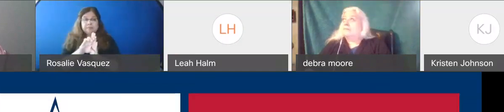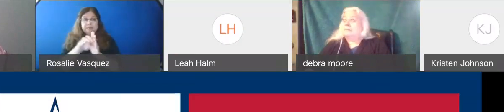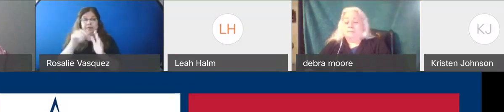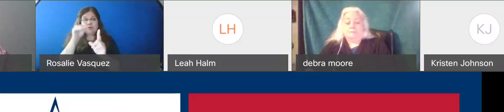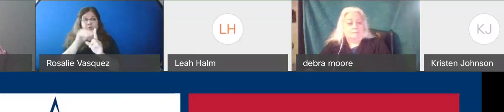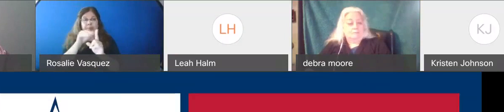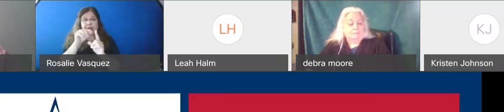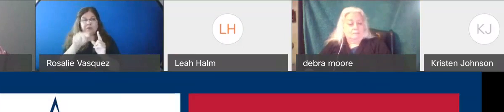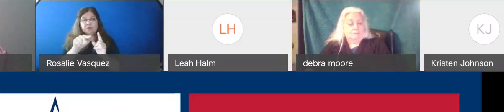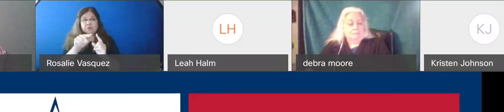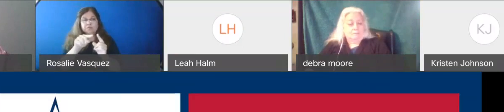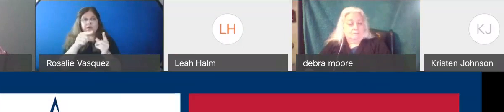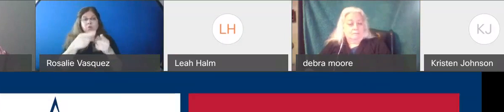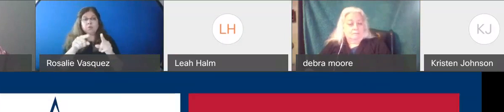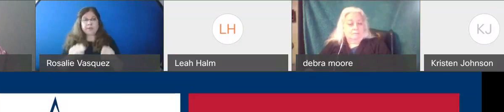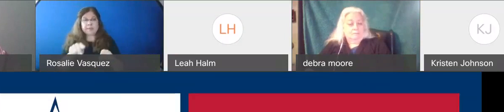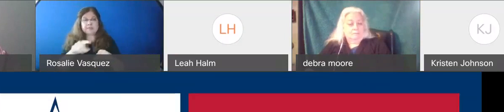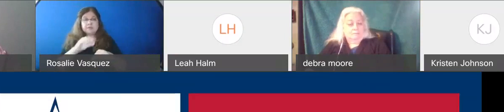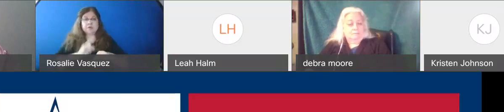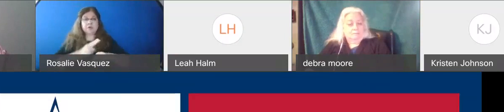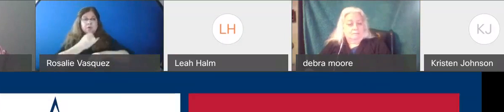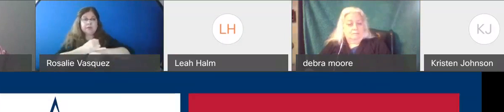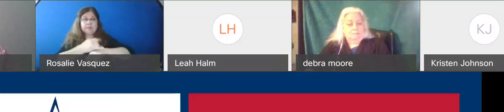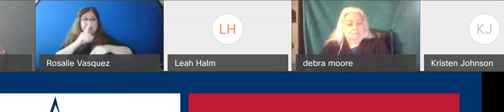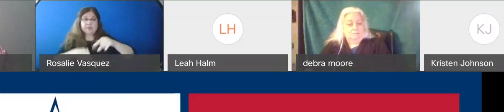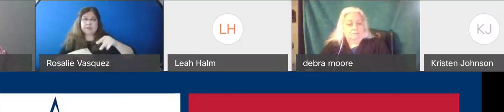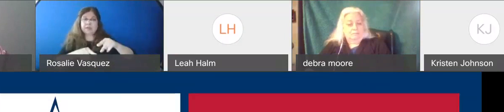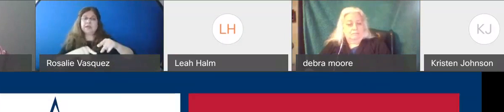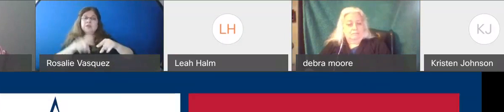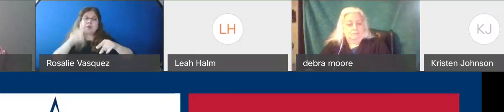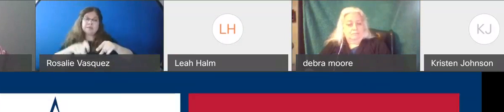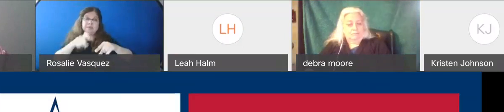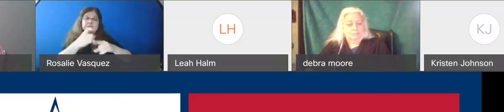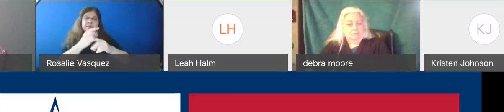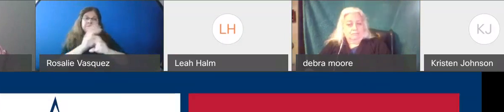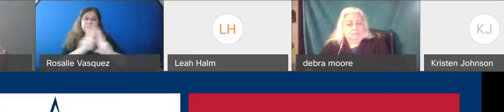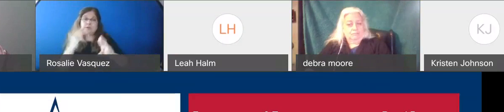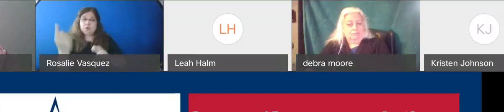reminder of what occurred on our campus and that you can never be too prepared for those things.